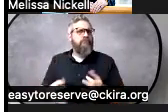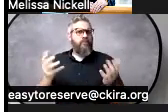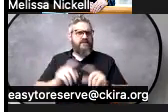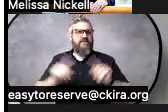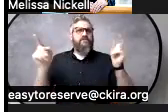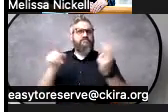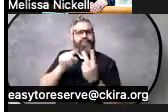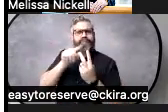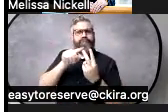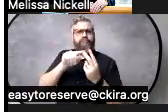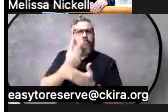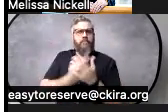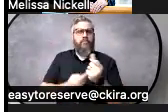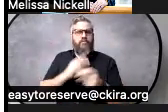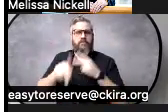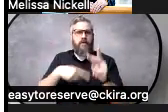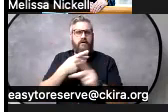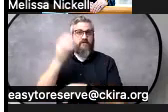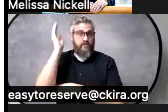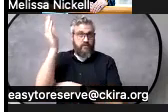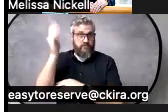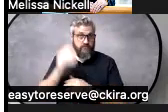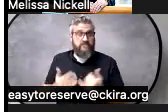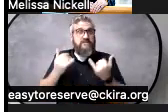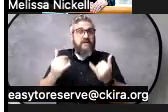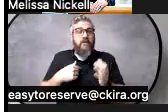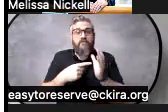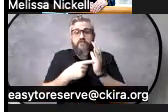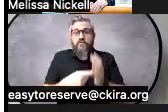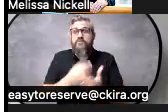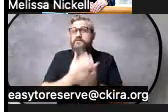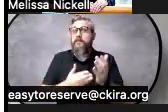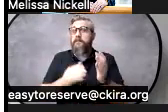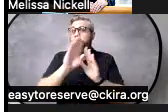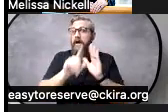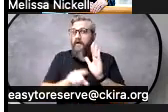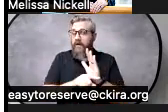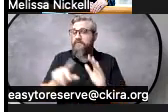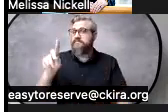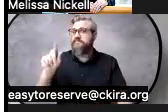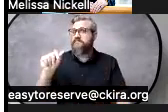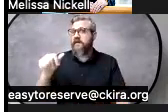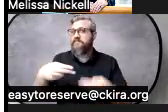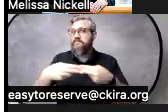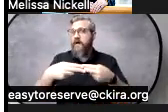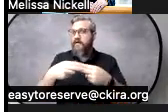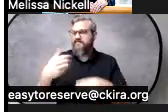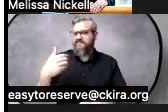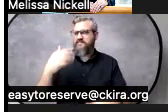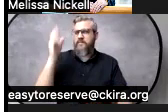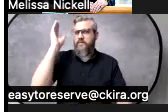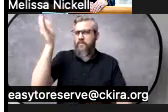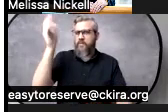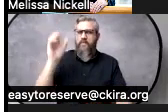of both types of presentations. I'm now going to show you some background and data slides from oral